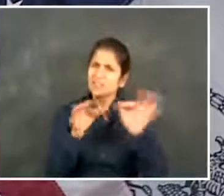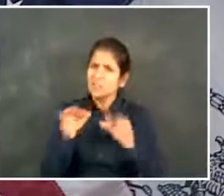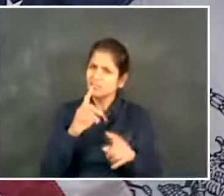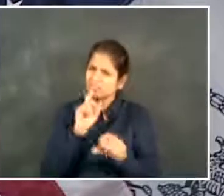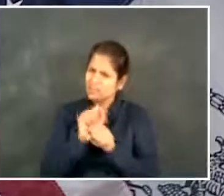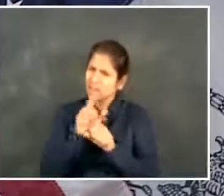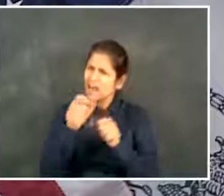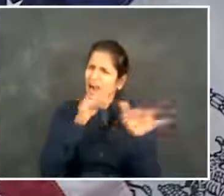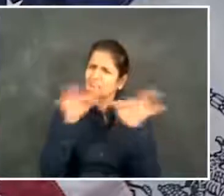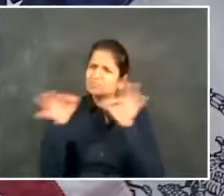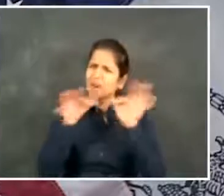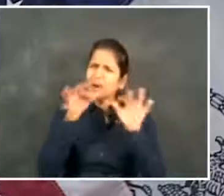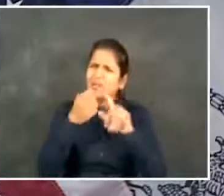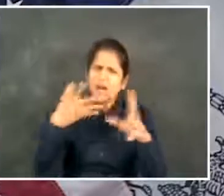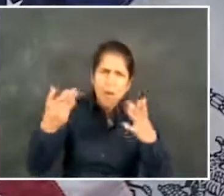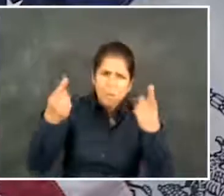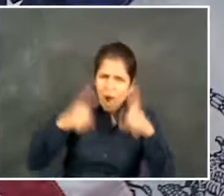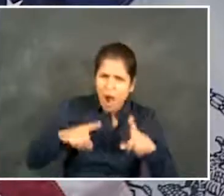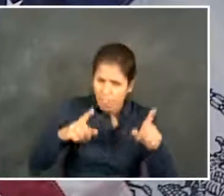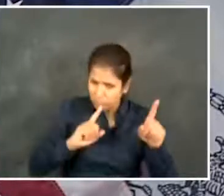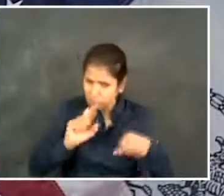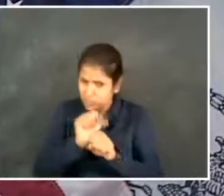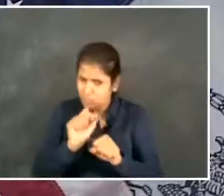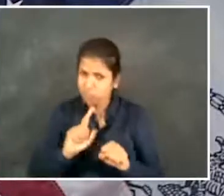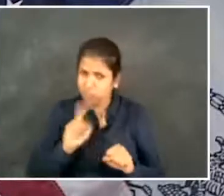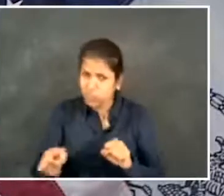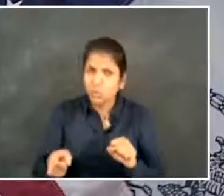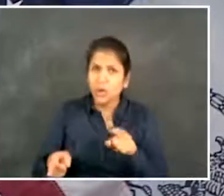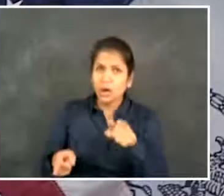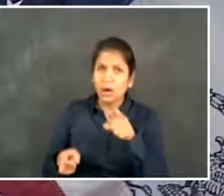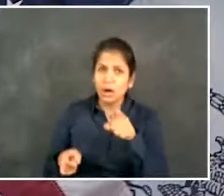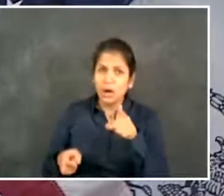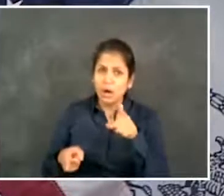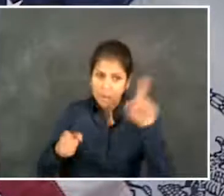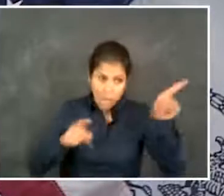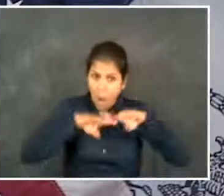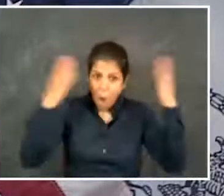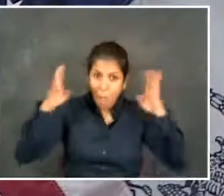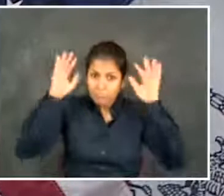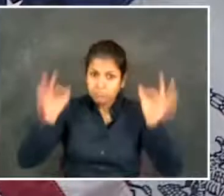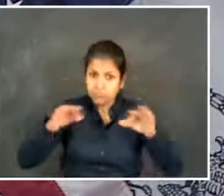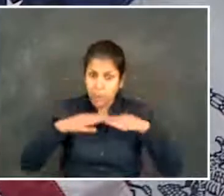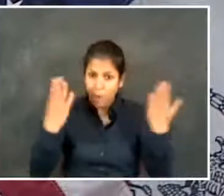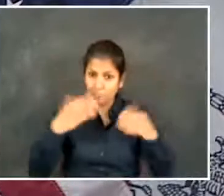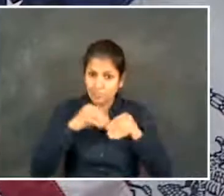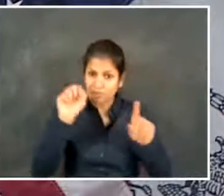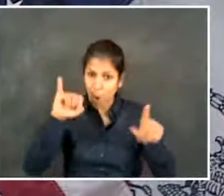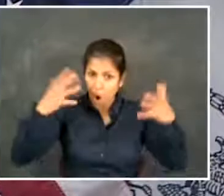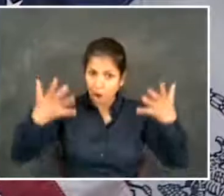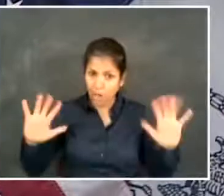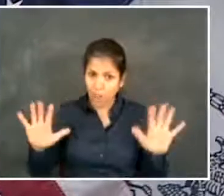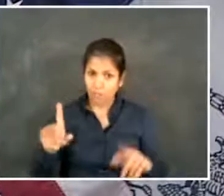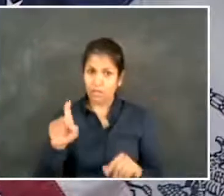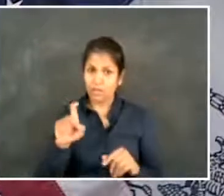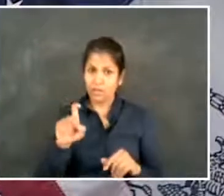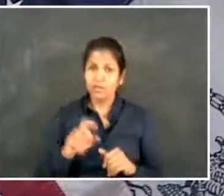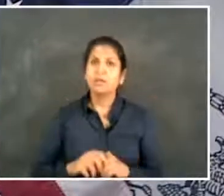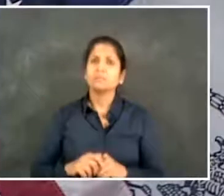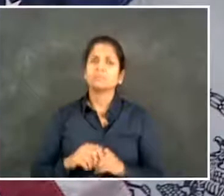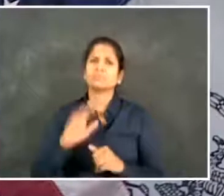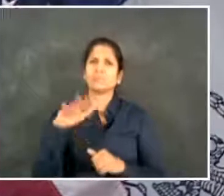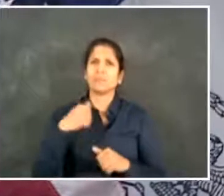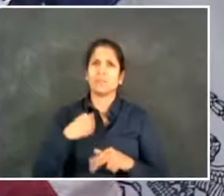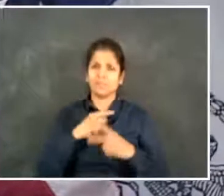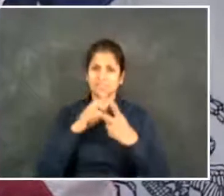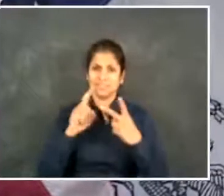Is it really open? And you mentioned that the One Medical test sites would be able to test 3,500 people a week. Is that